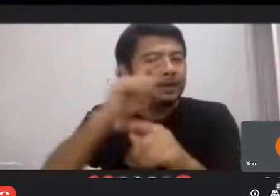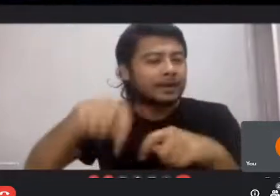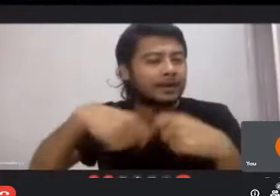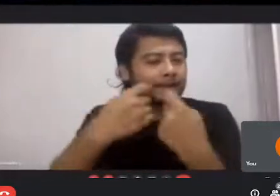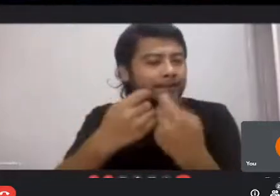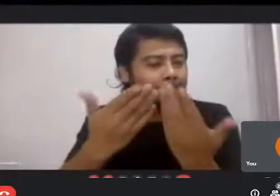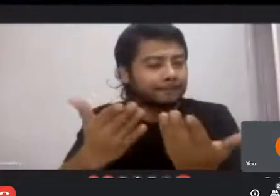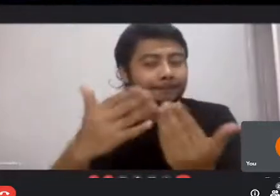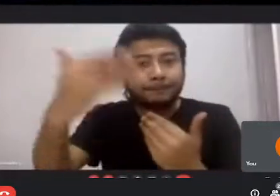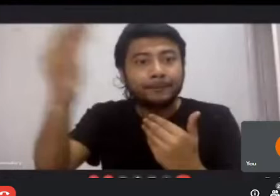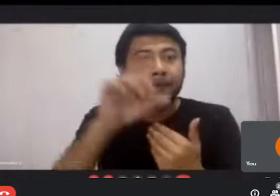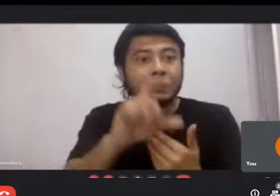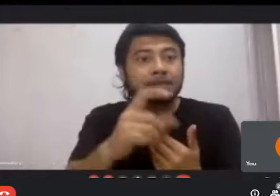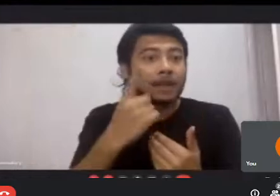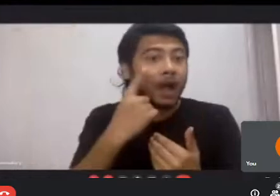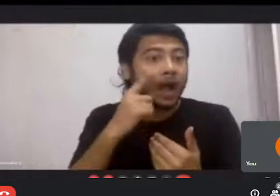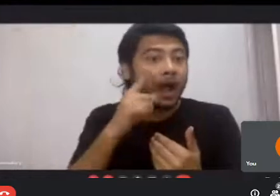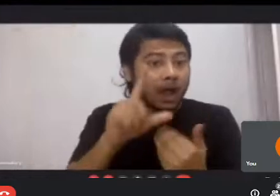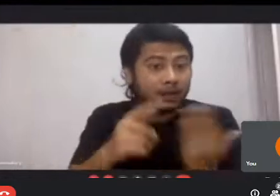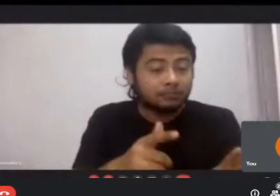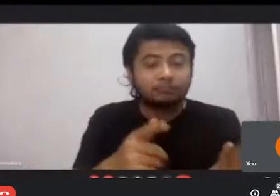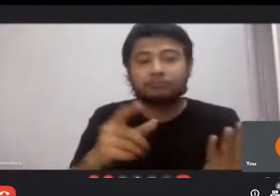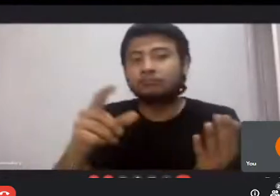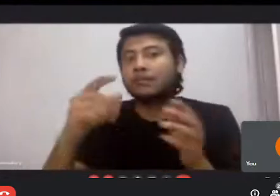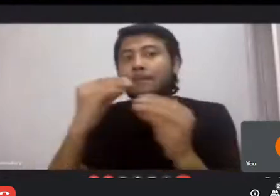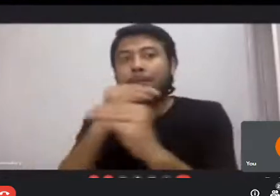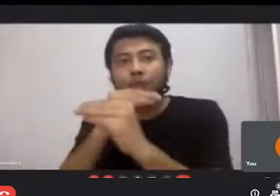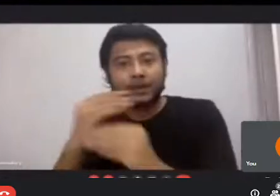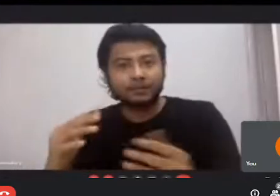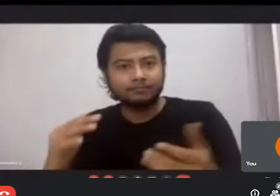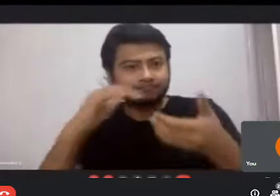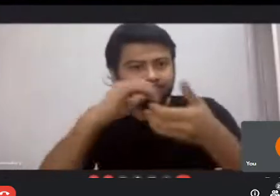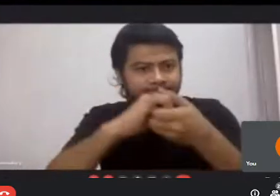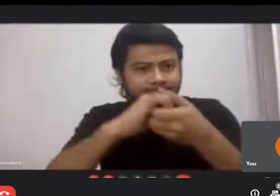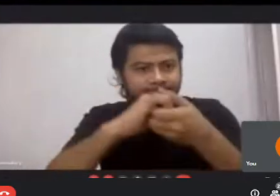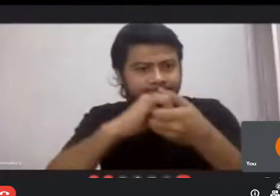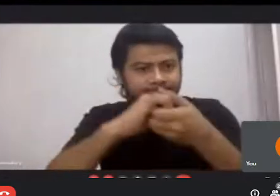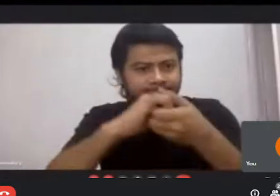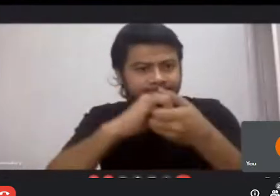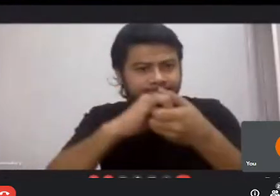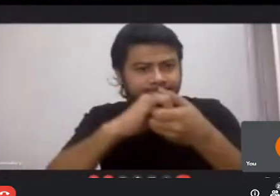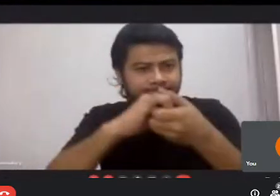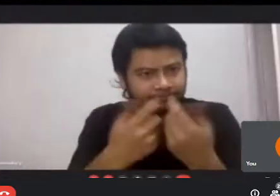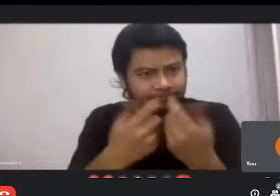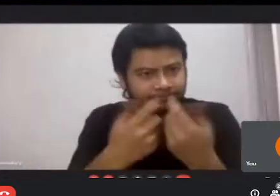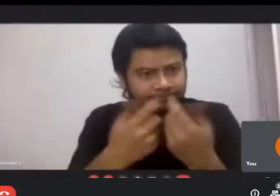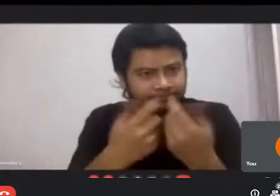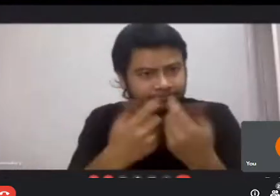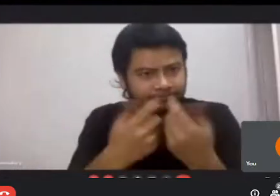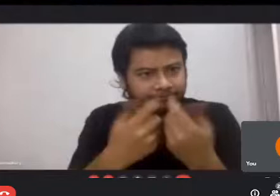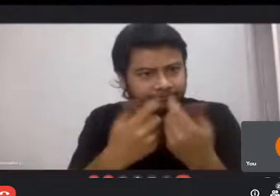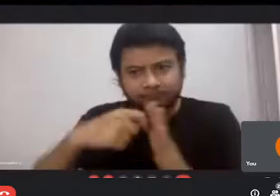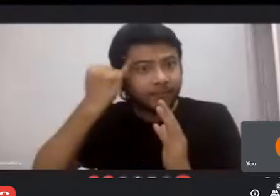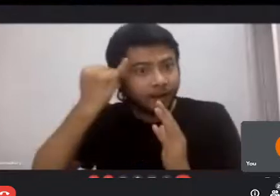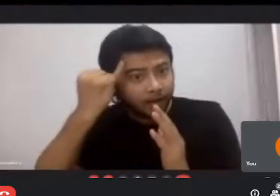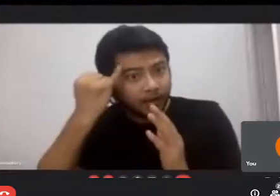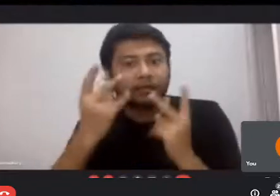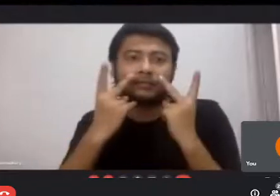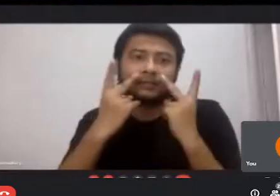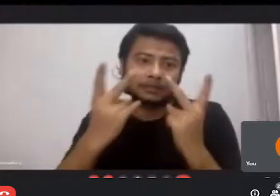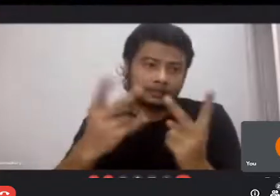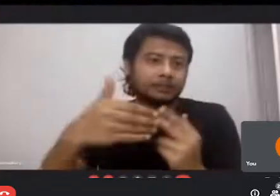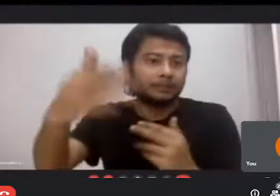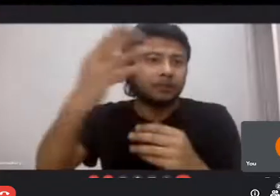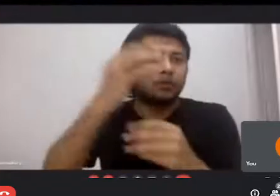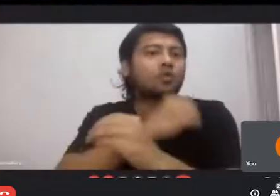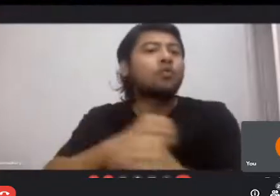some faculty of the CIL in this Google Meet. Maybe people will have some ideas, but first